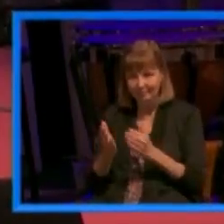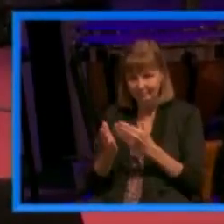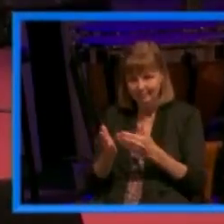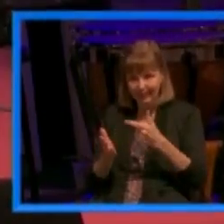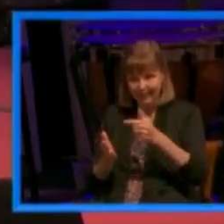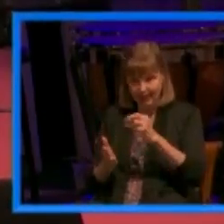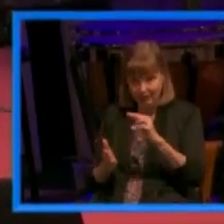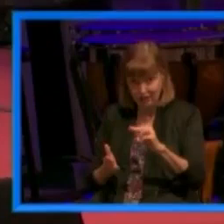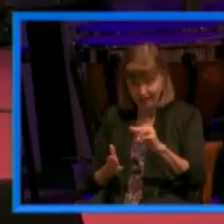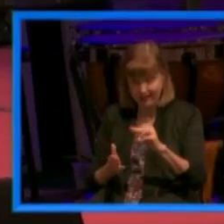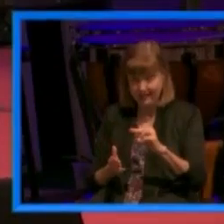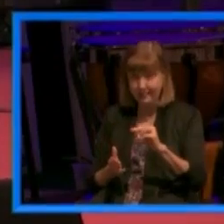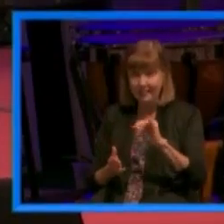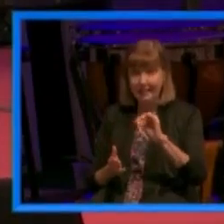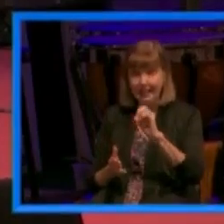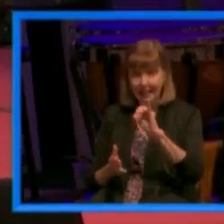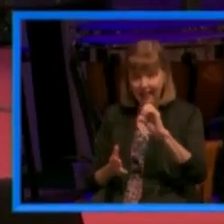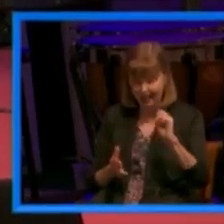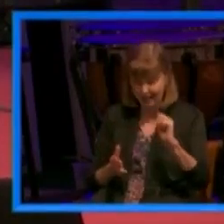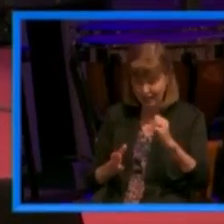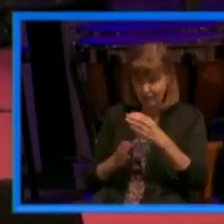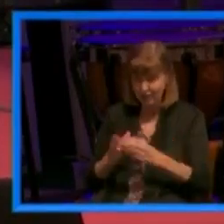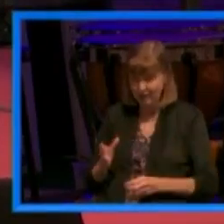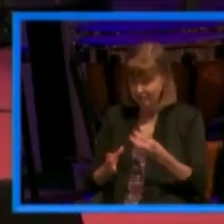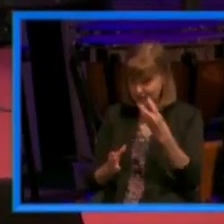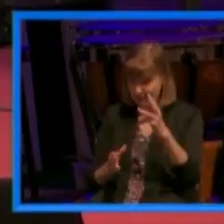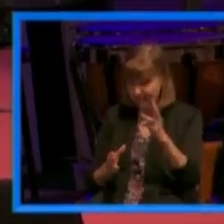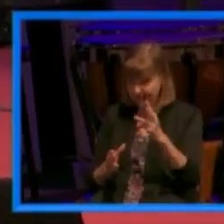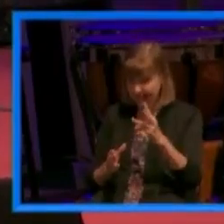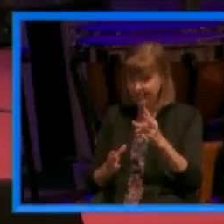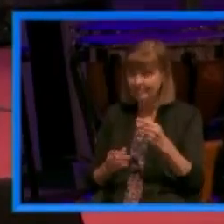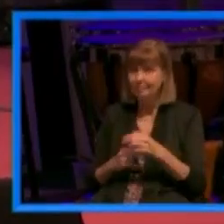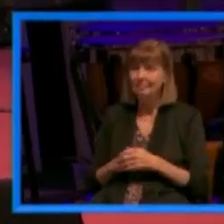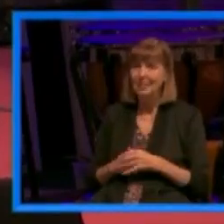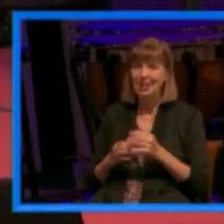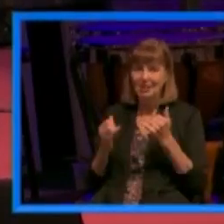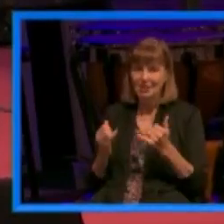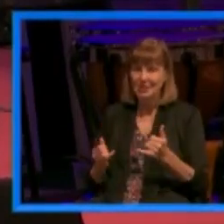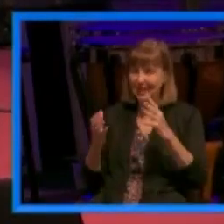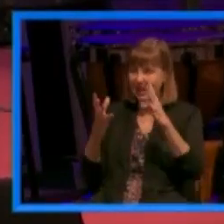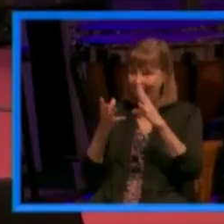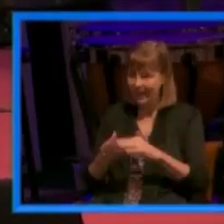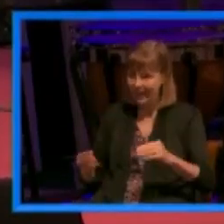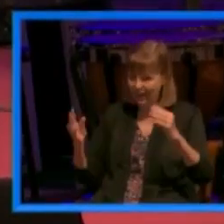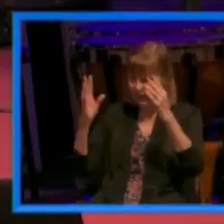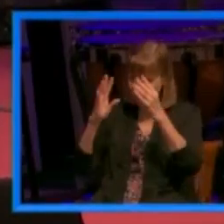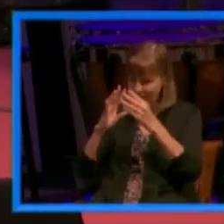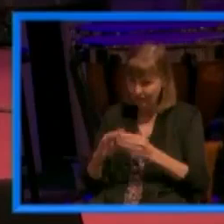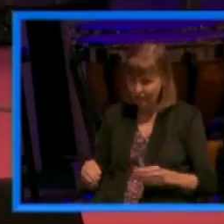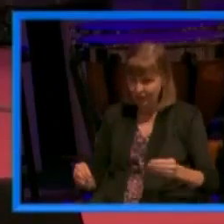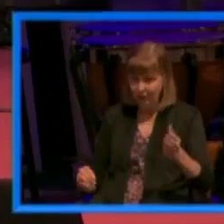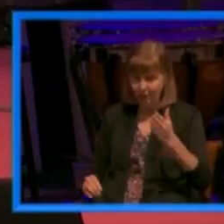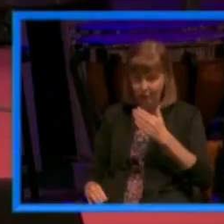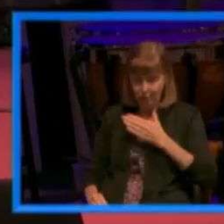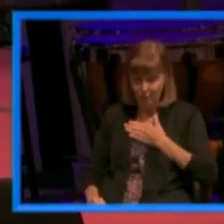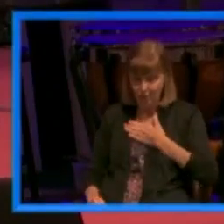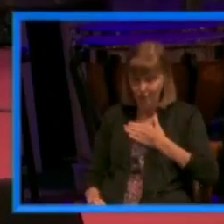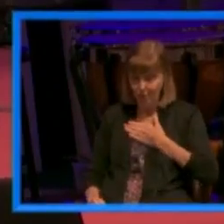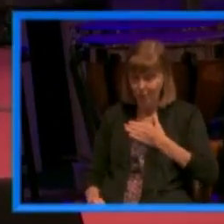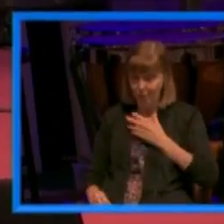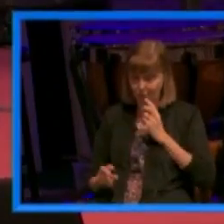this first book of the Bible, and today we come to a story that will leave us just